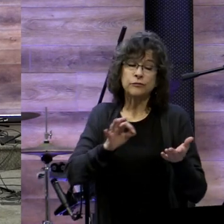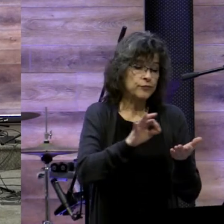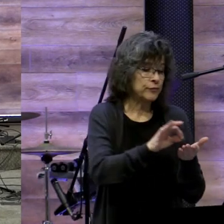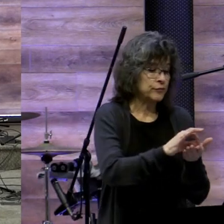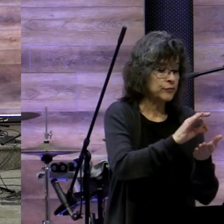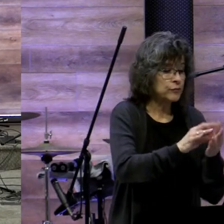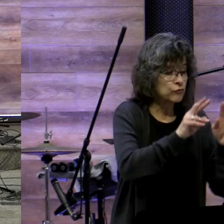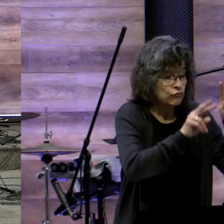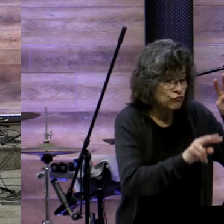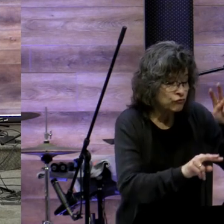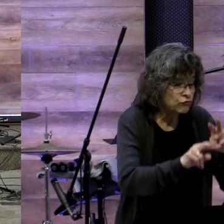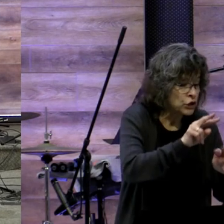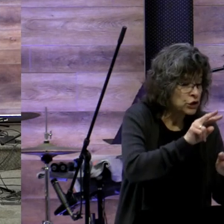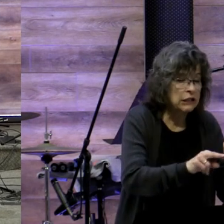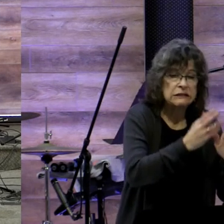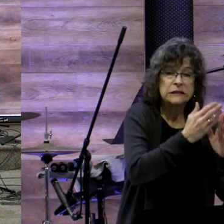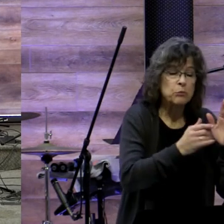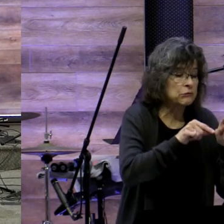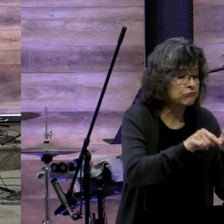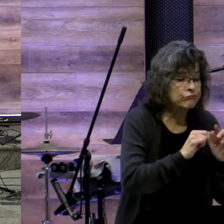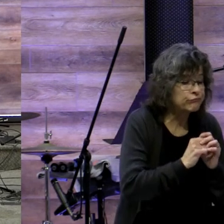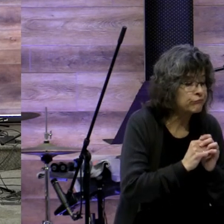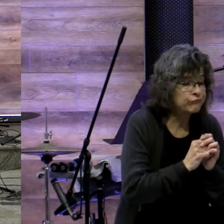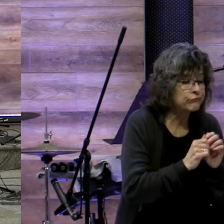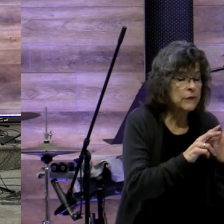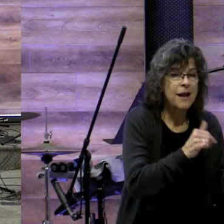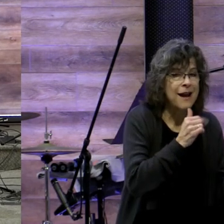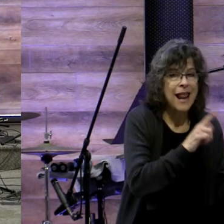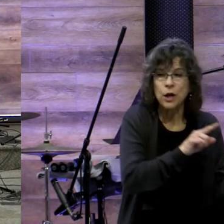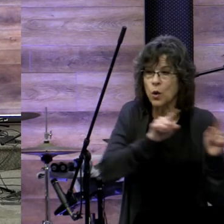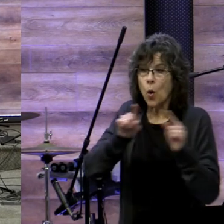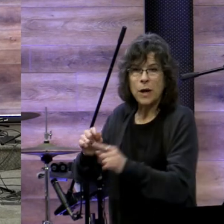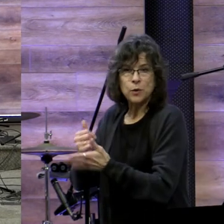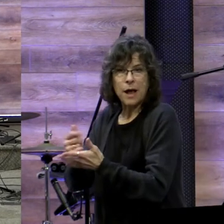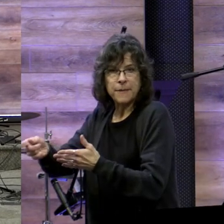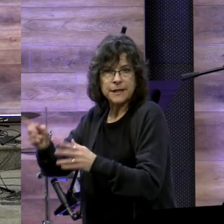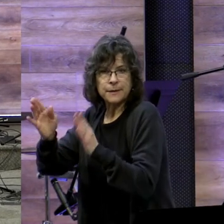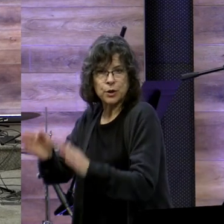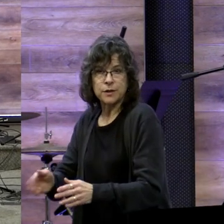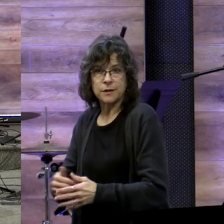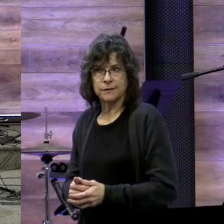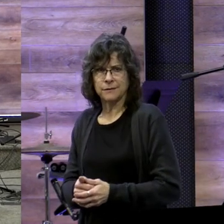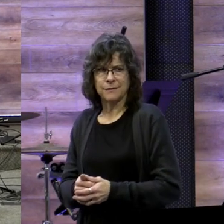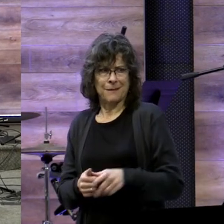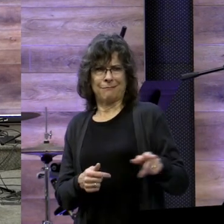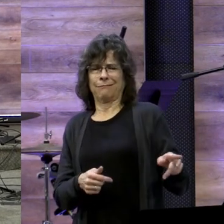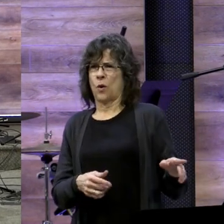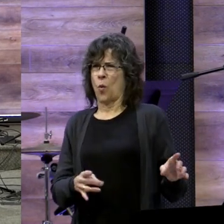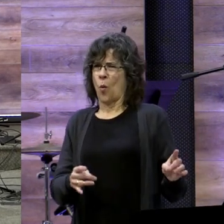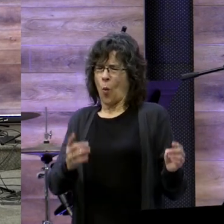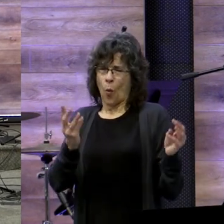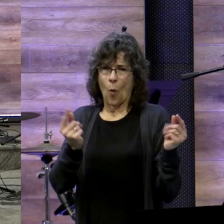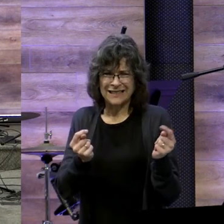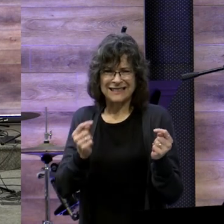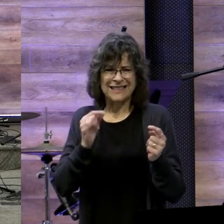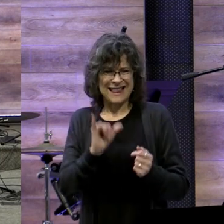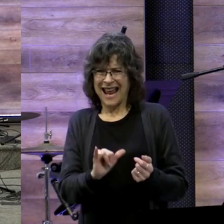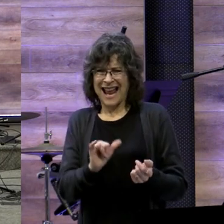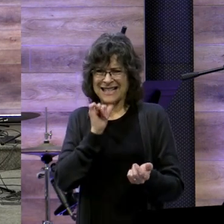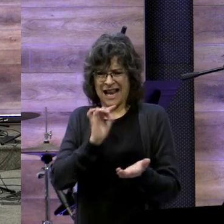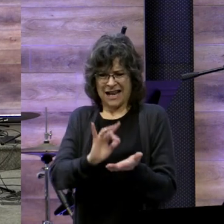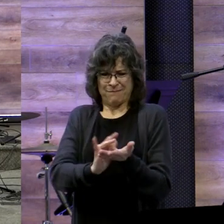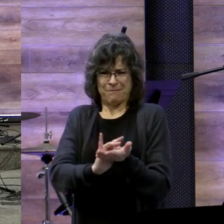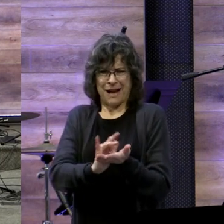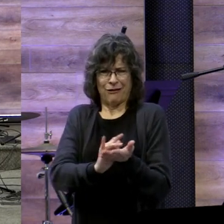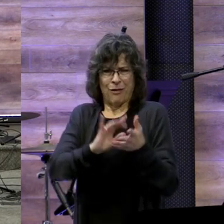routine physical. There'd be a big fat malpractice lawsuit waiting for that guy, right? That would be medical malpractice because you treat